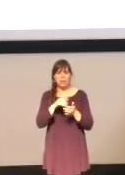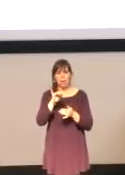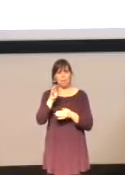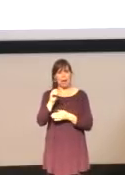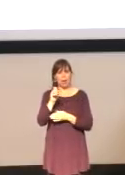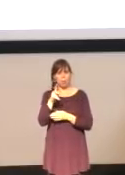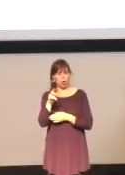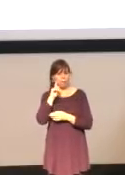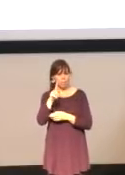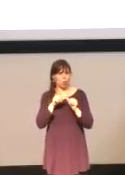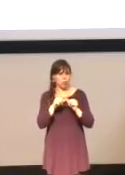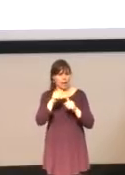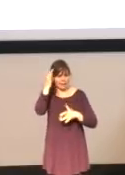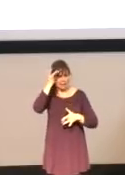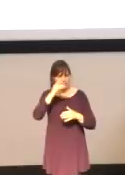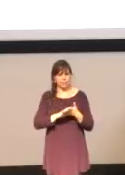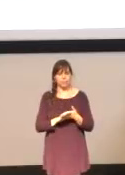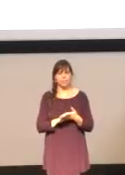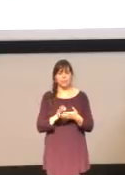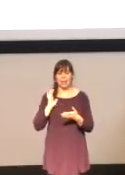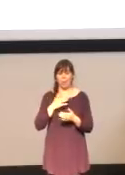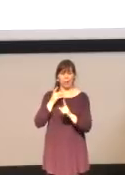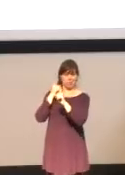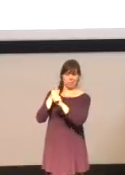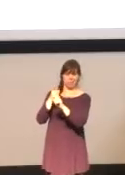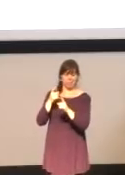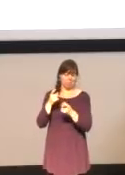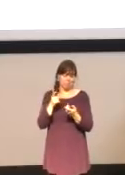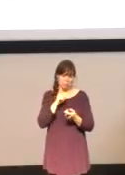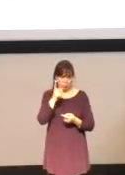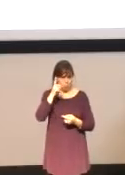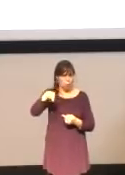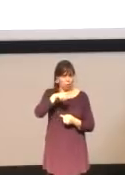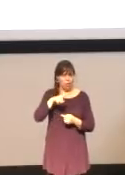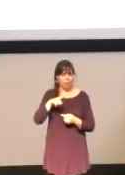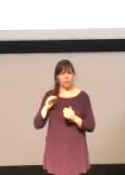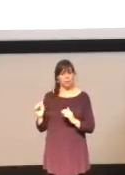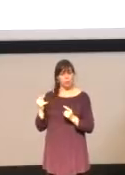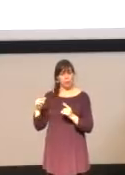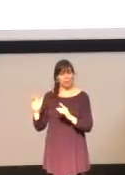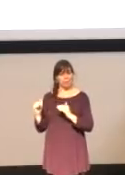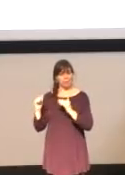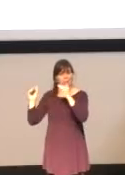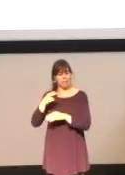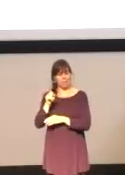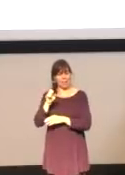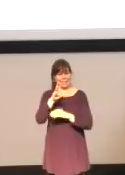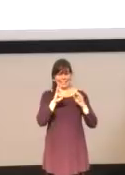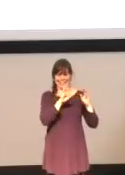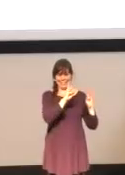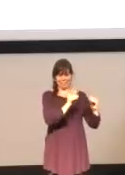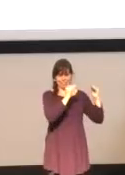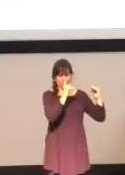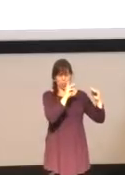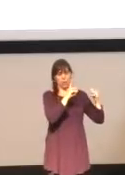disease. And our aspiration, as all of our aspirations are, is to move this to phase 6 with the state of Michigan,